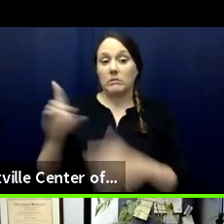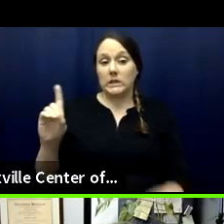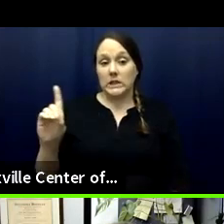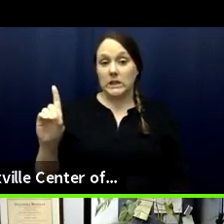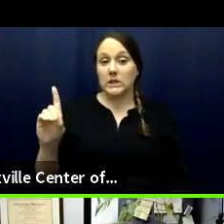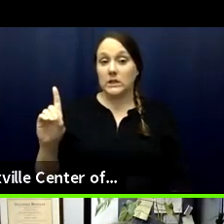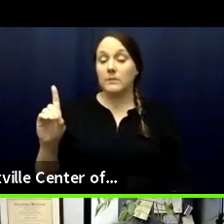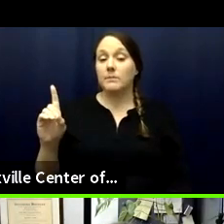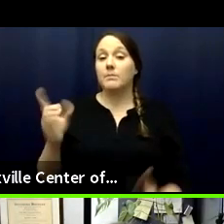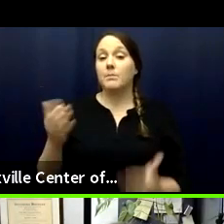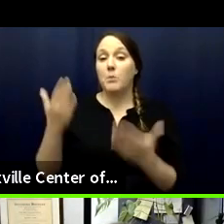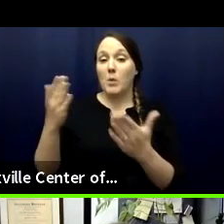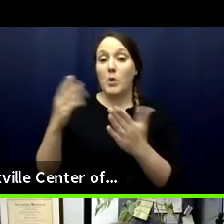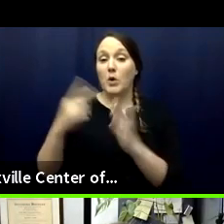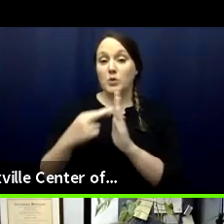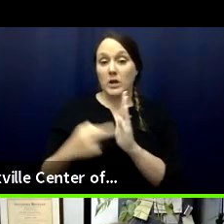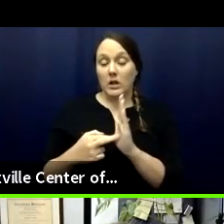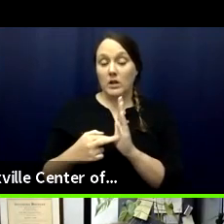proposed regulation,